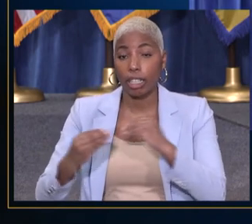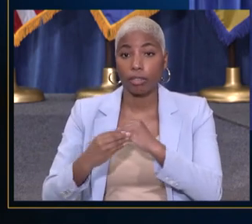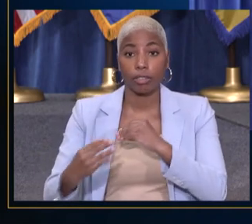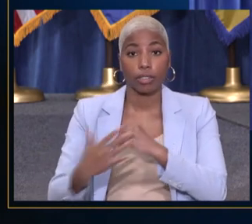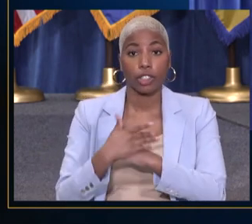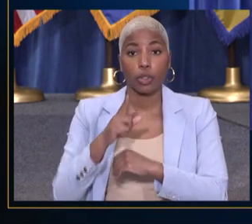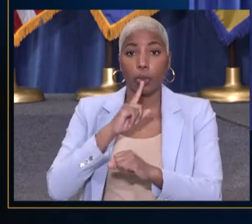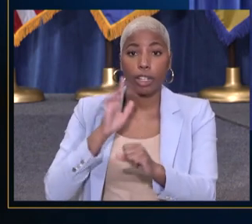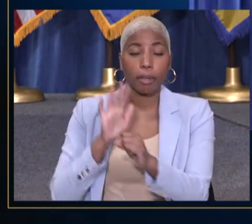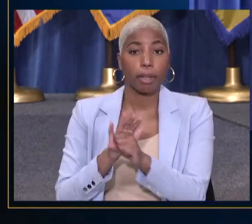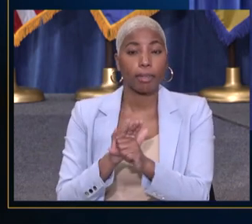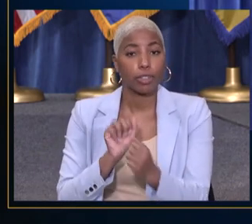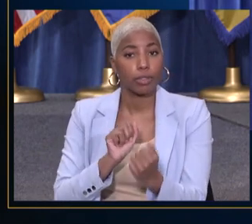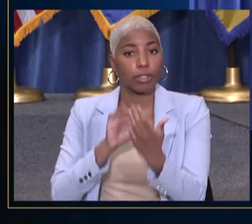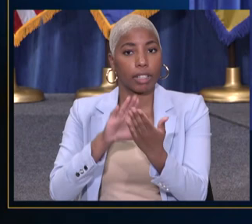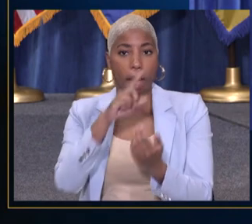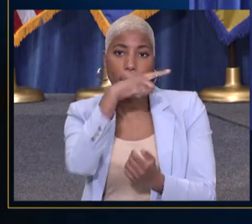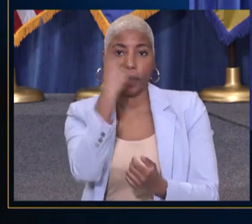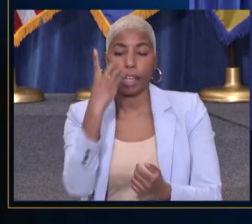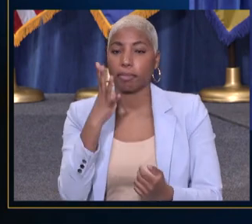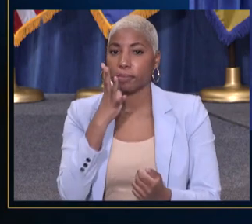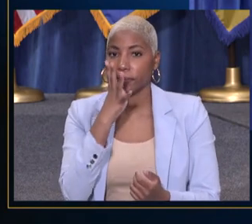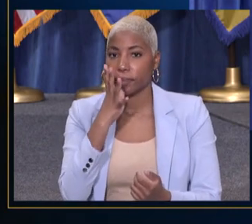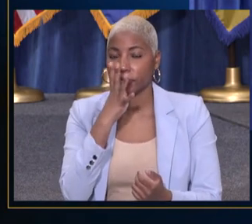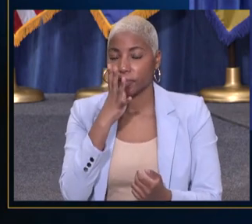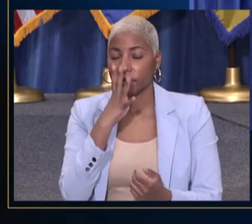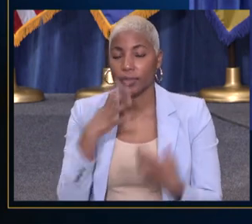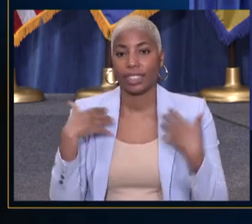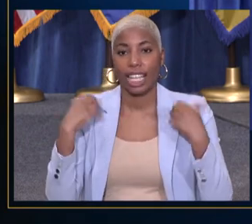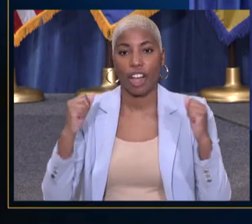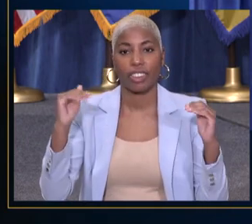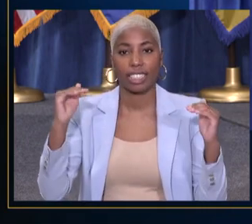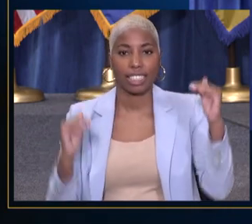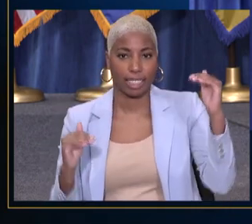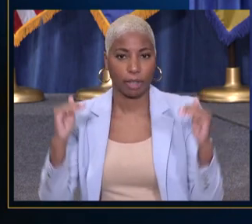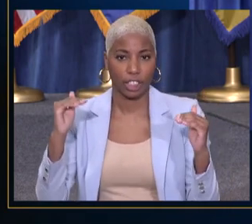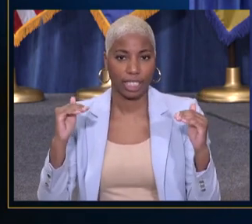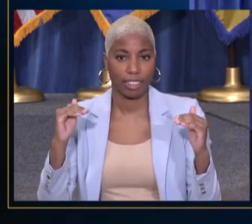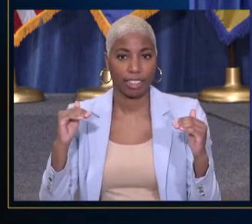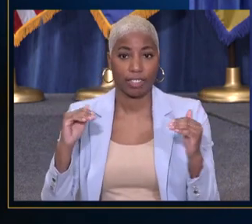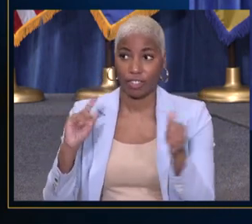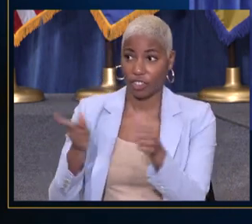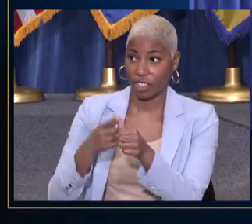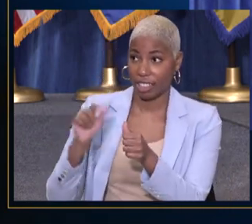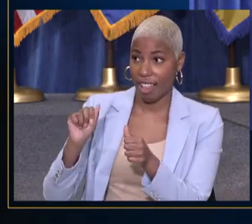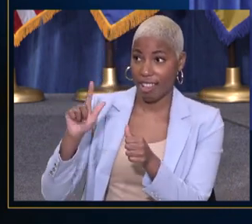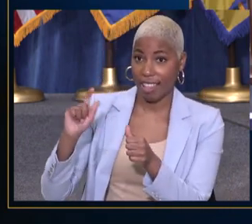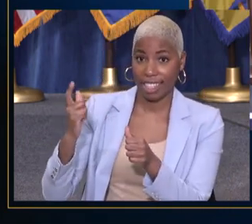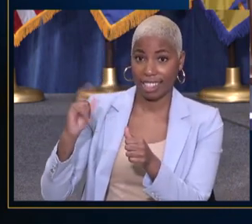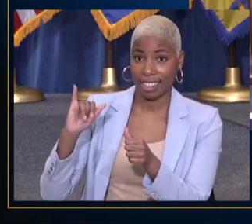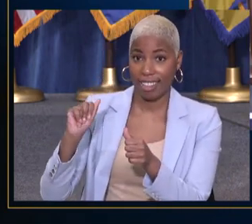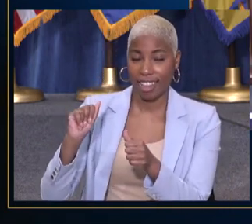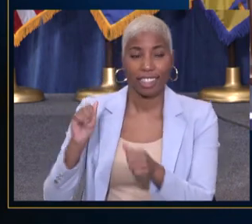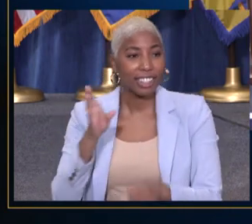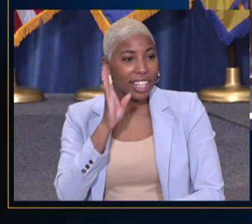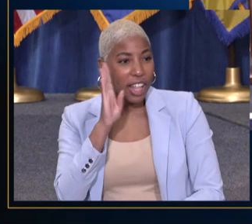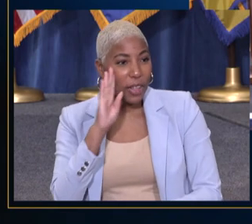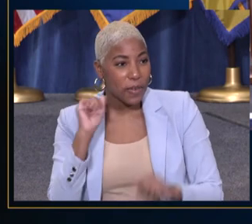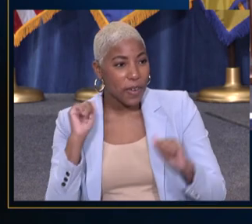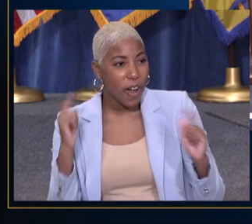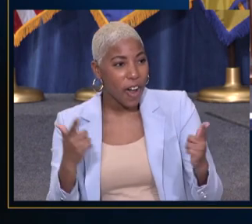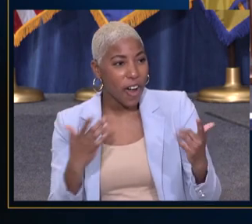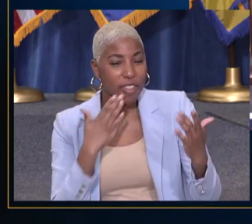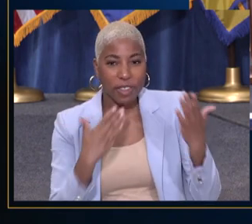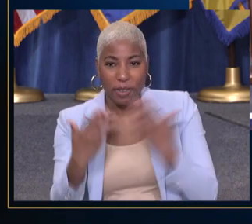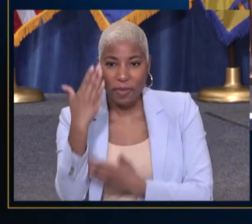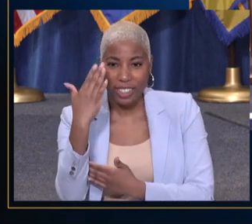commitment to addressing black maternal health disparities? Let's start with Alexia. Hello, everyone. Good